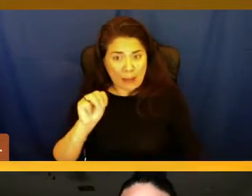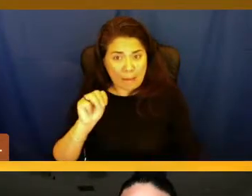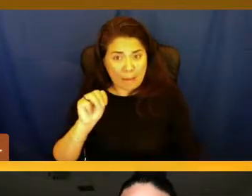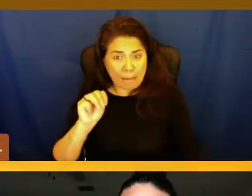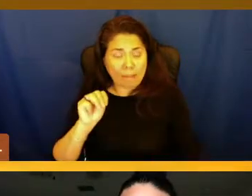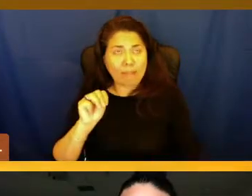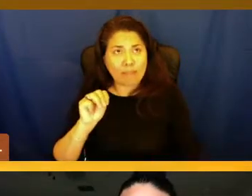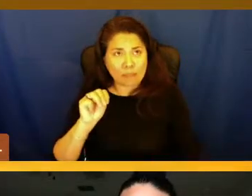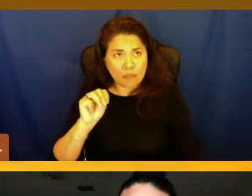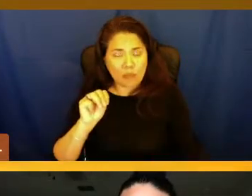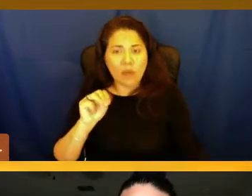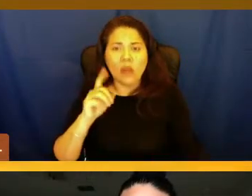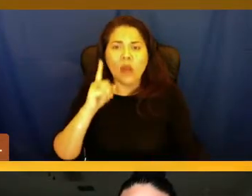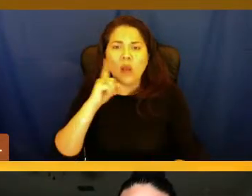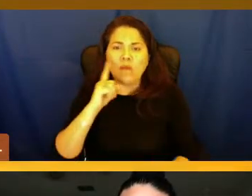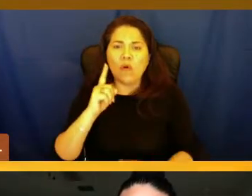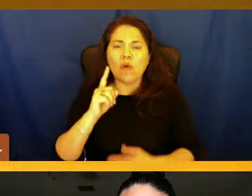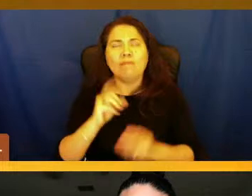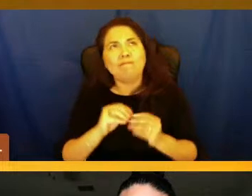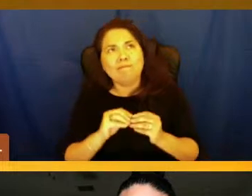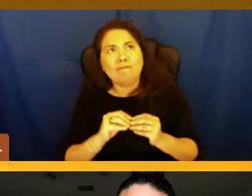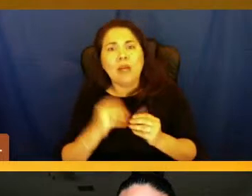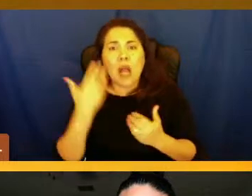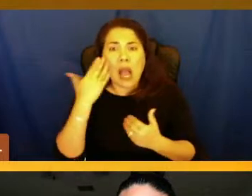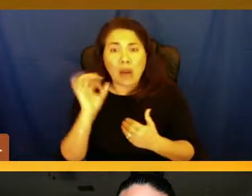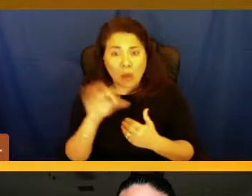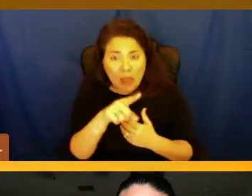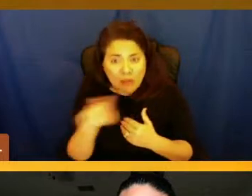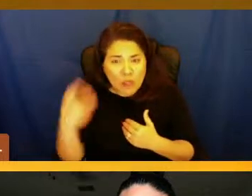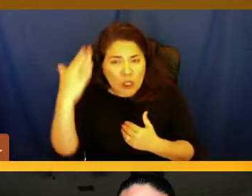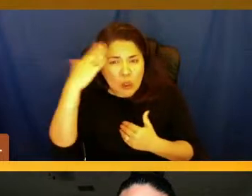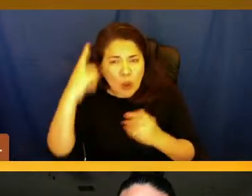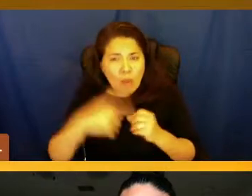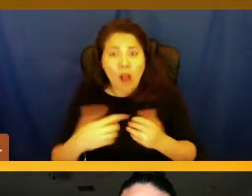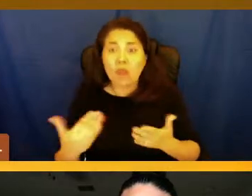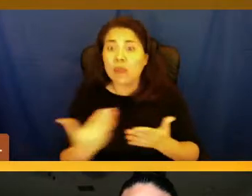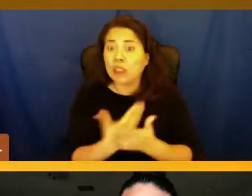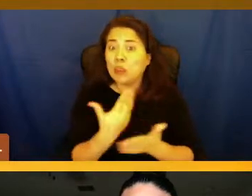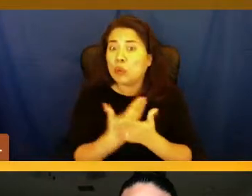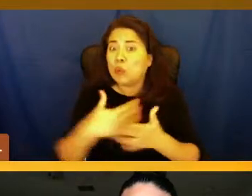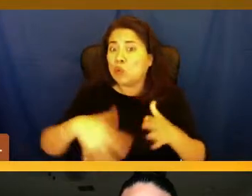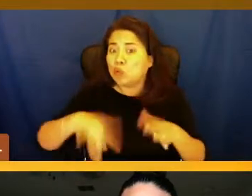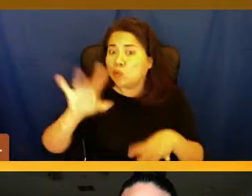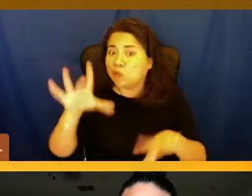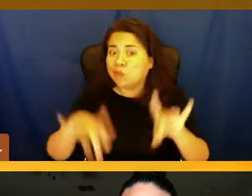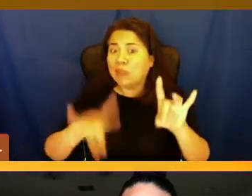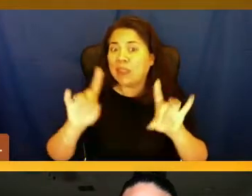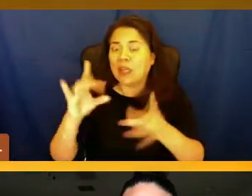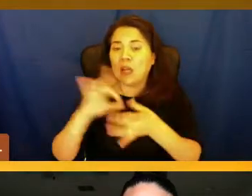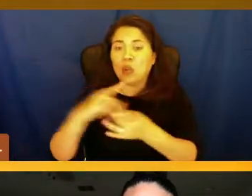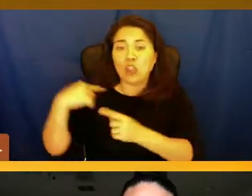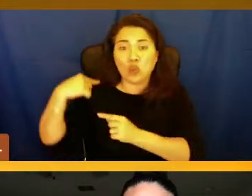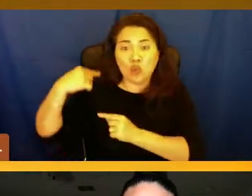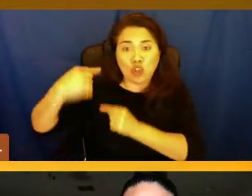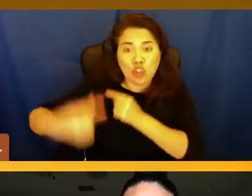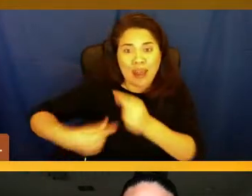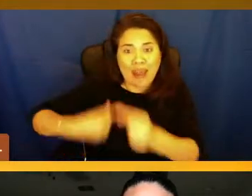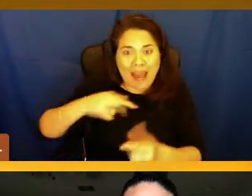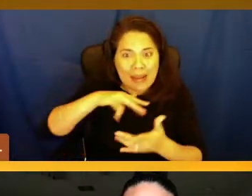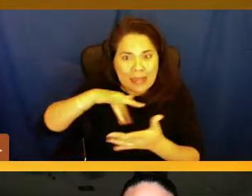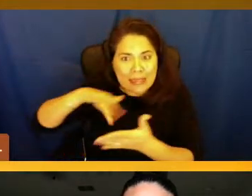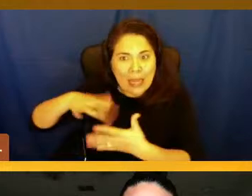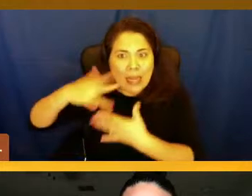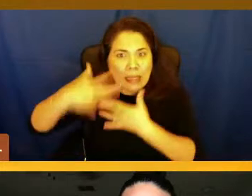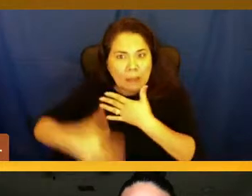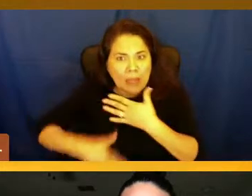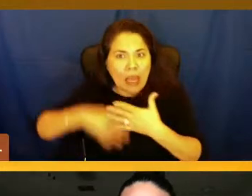Just to everybody, well, I don't know if everybody knows about the new discoveries on genetics, paleogenetics and